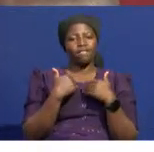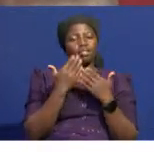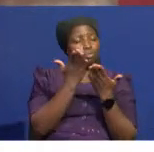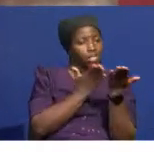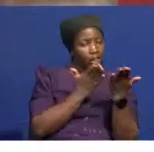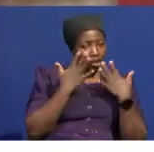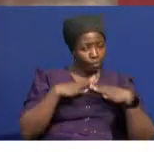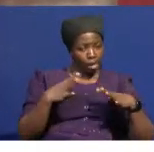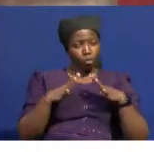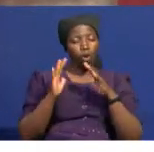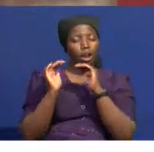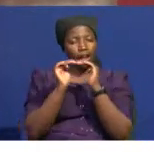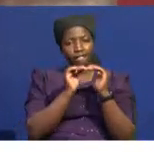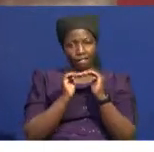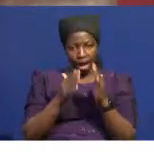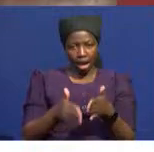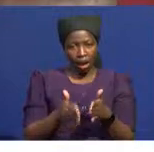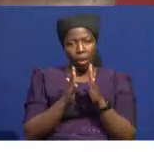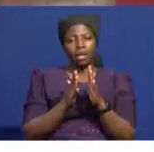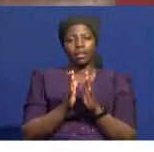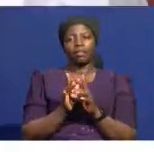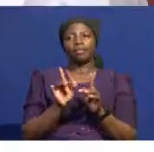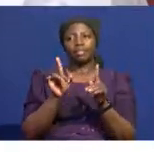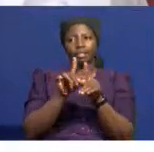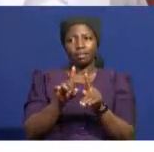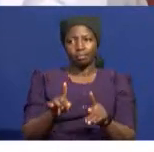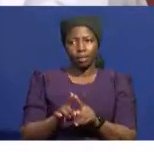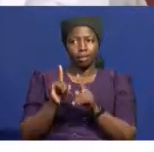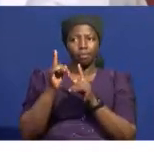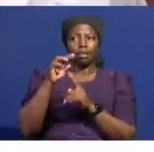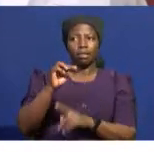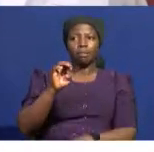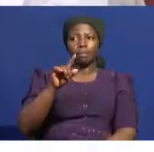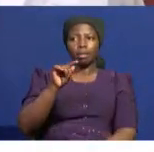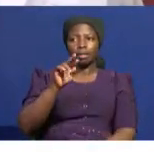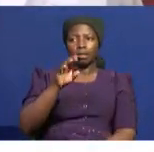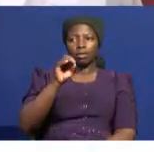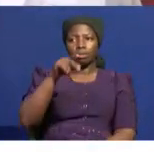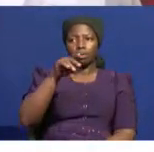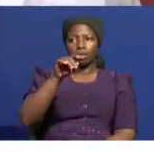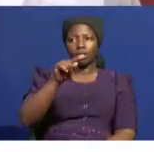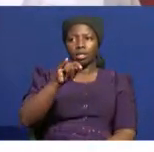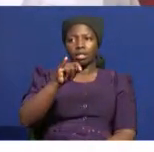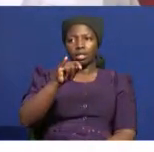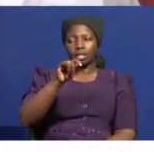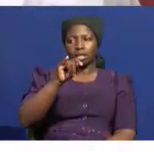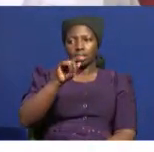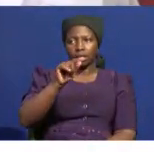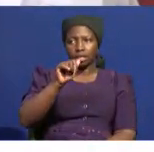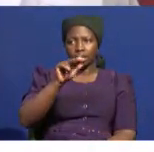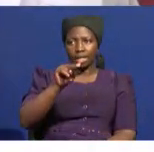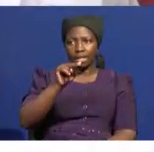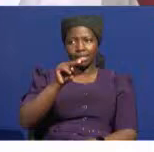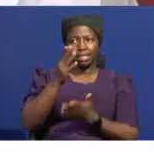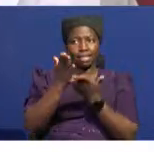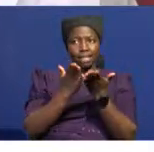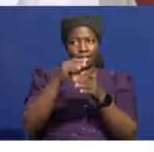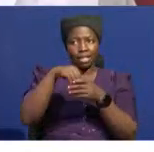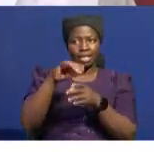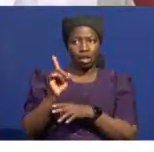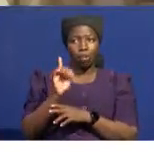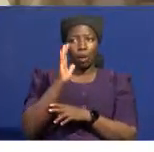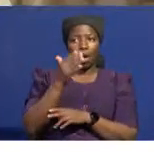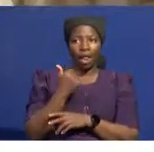the Episcopal ordination ceremony, the Metropolitan Archdiocese of Nairobi will have the services of three active